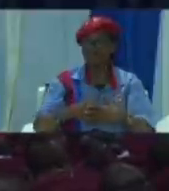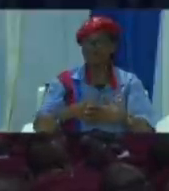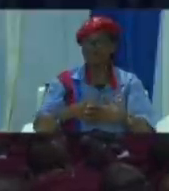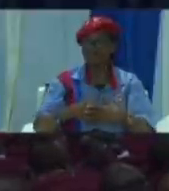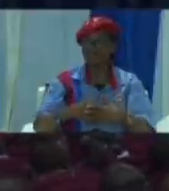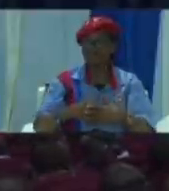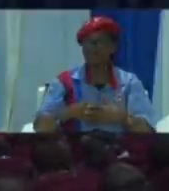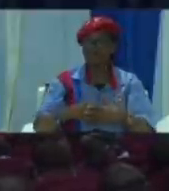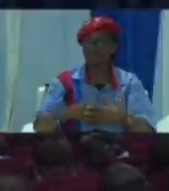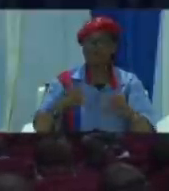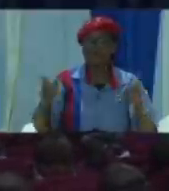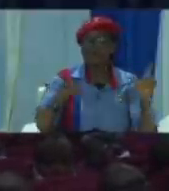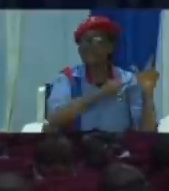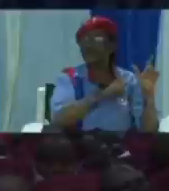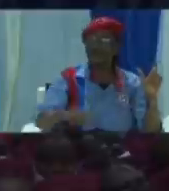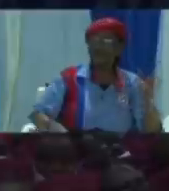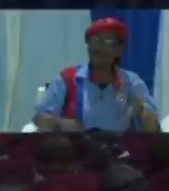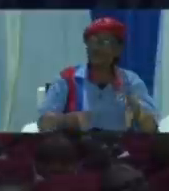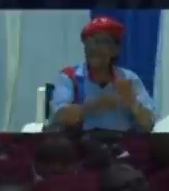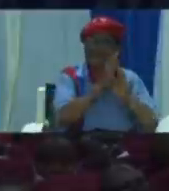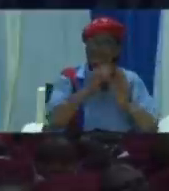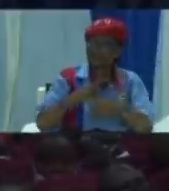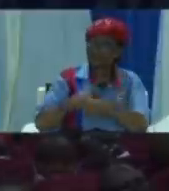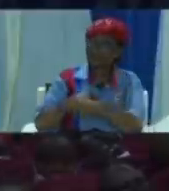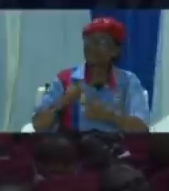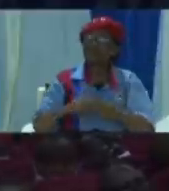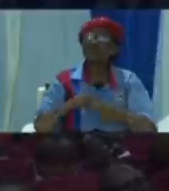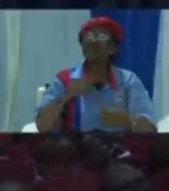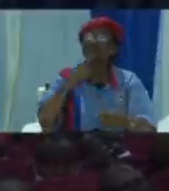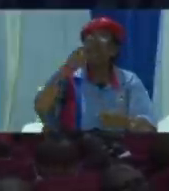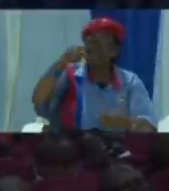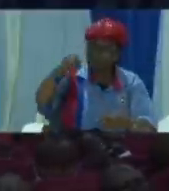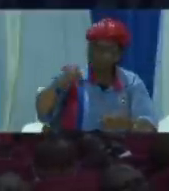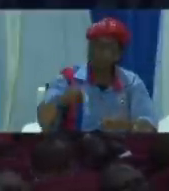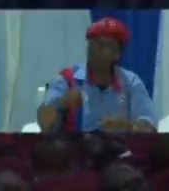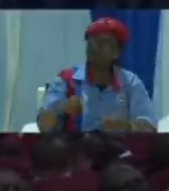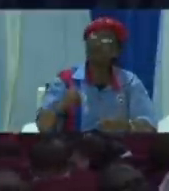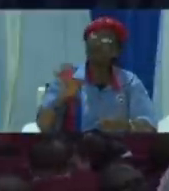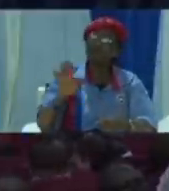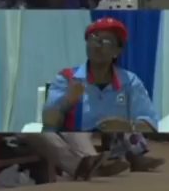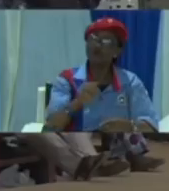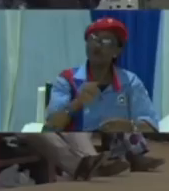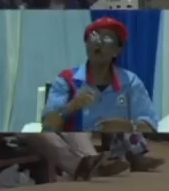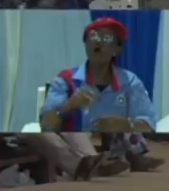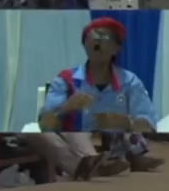Lord asked me to tell you, your progress will be faster than ever